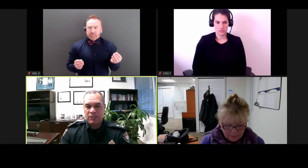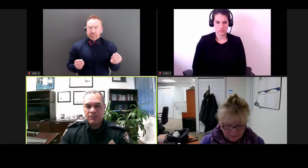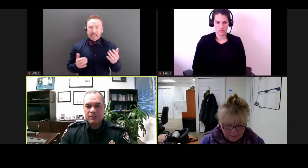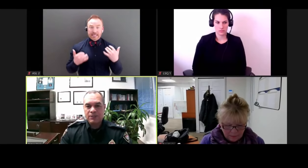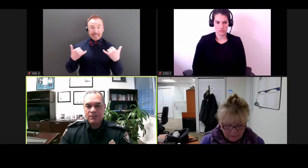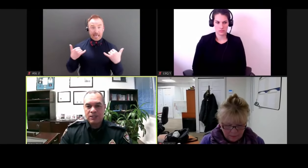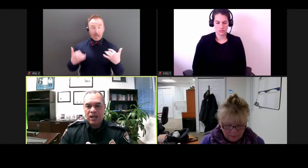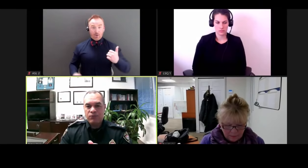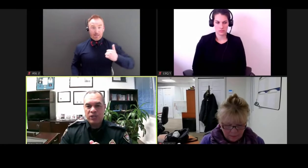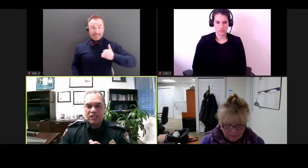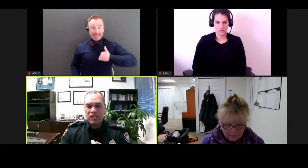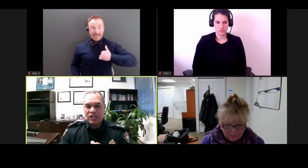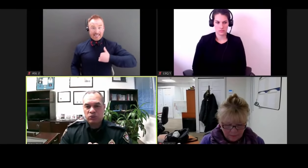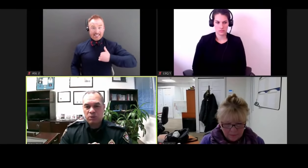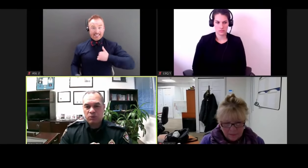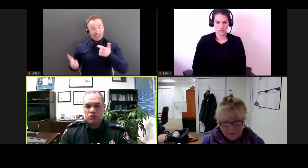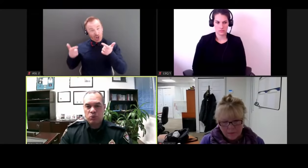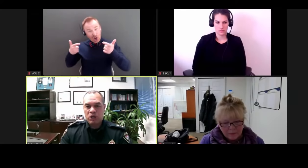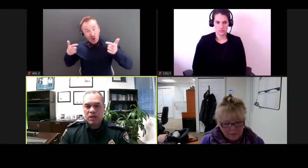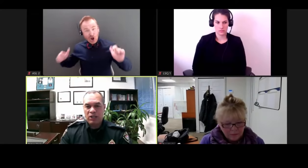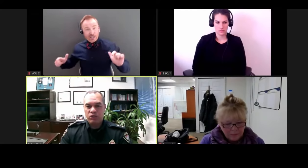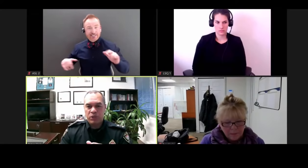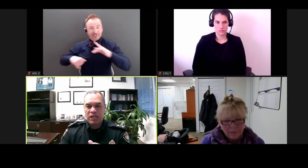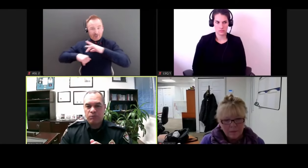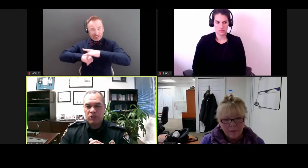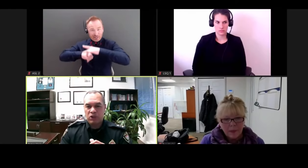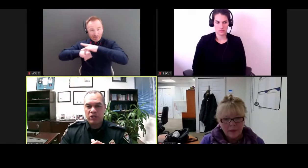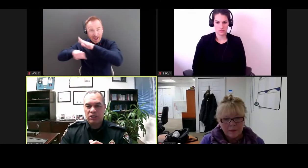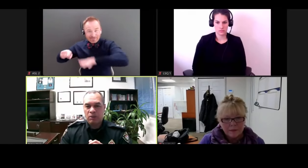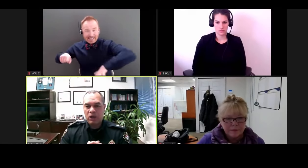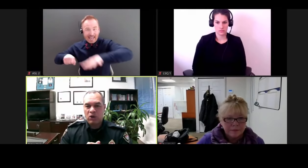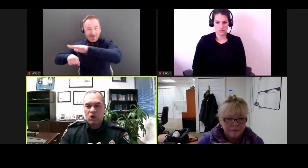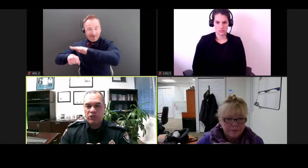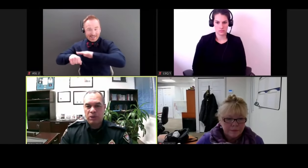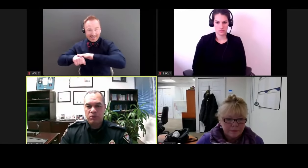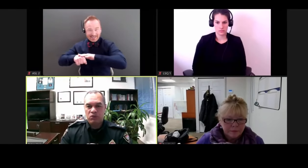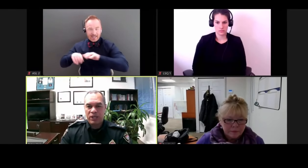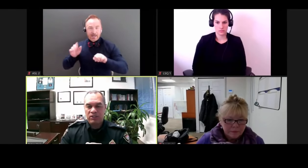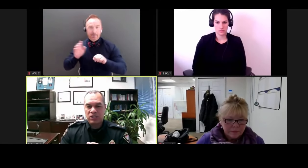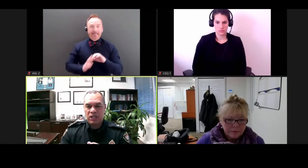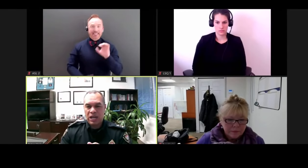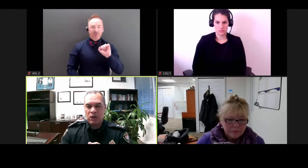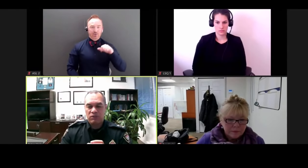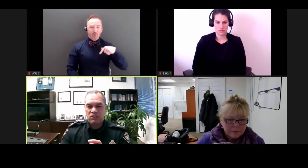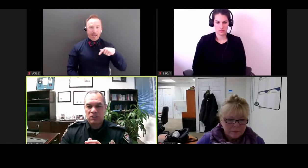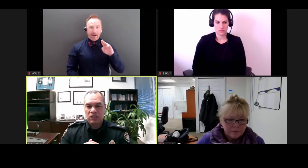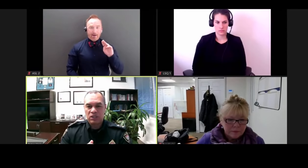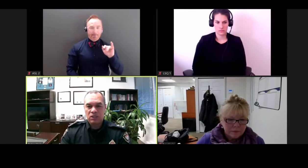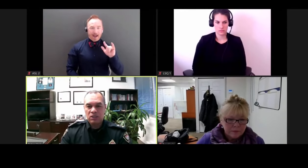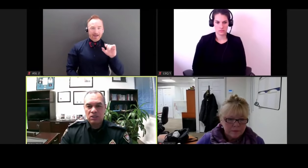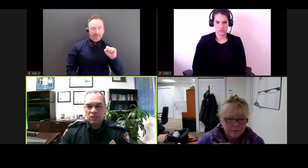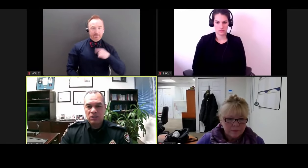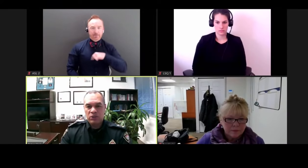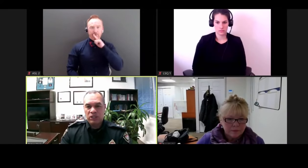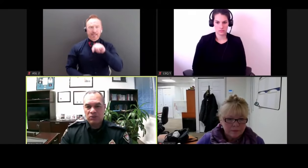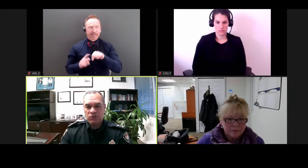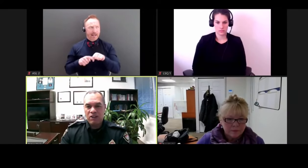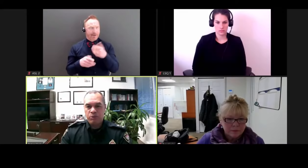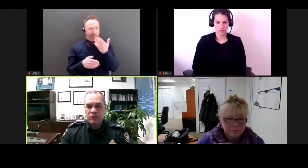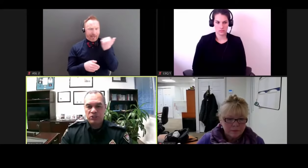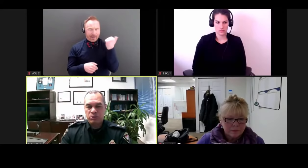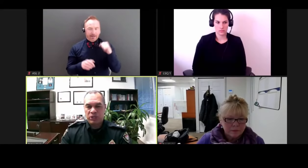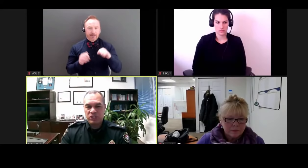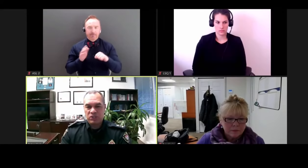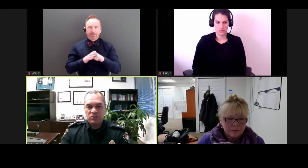municipality. I forget the actual number of square miles, but I am learning about all the number of ways in and out of this city, including